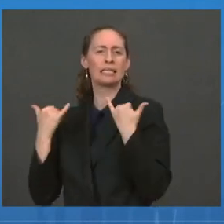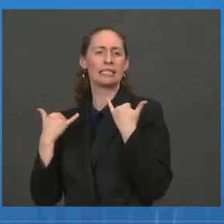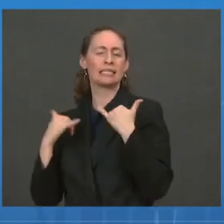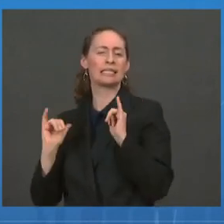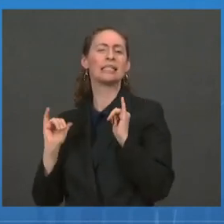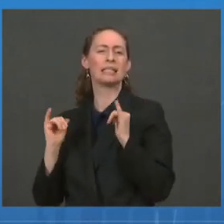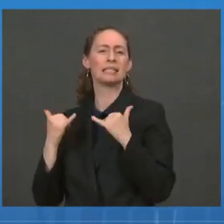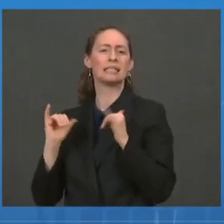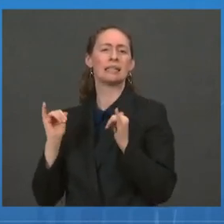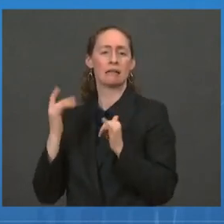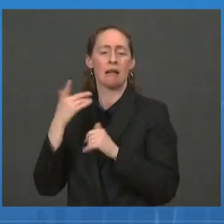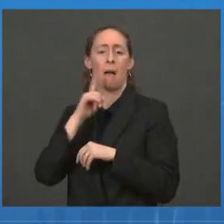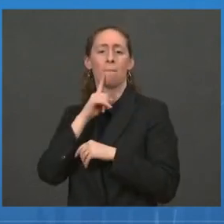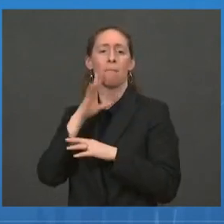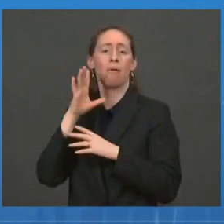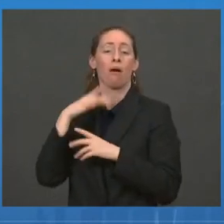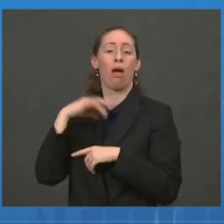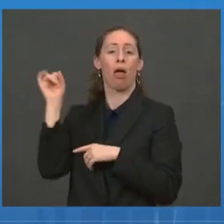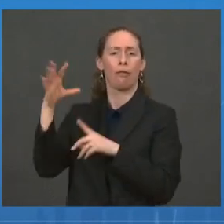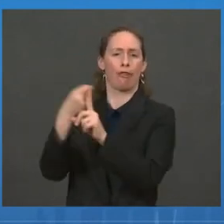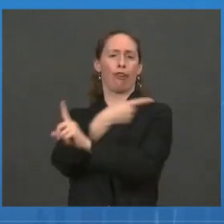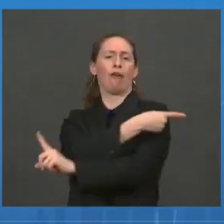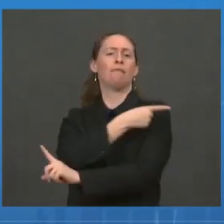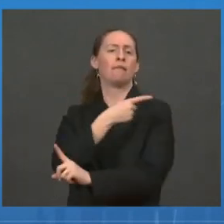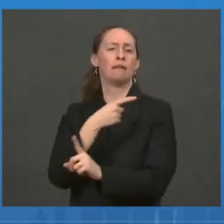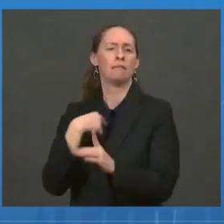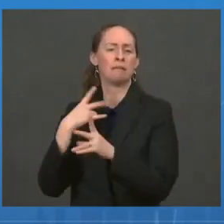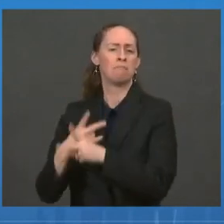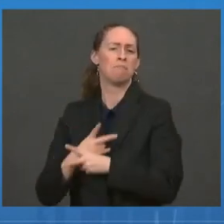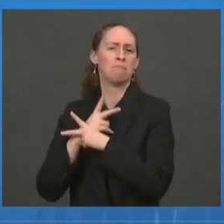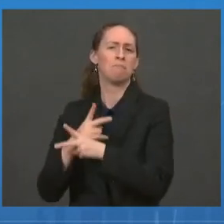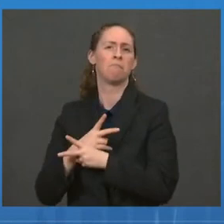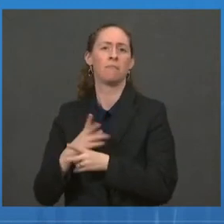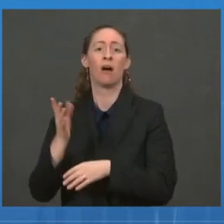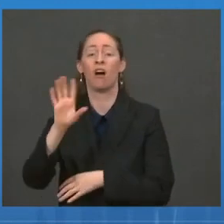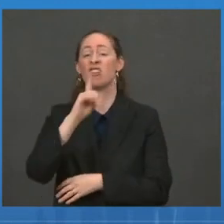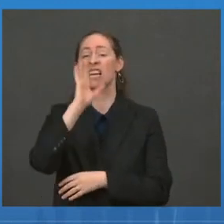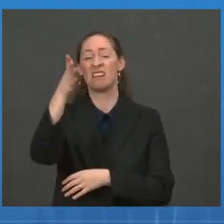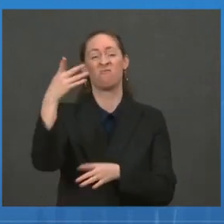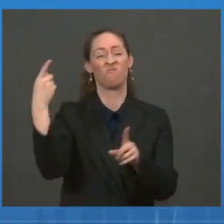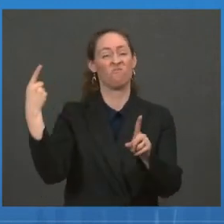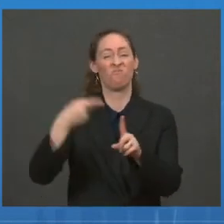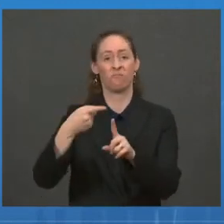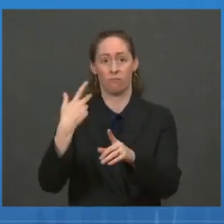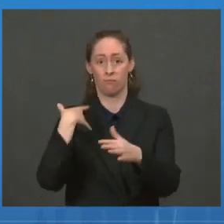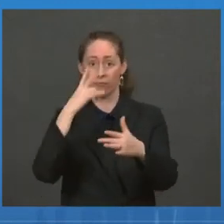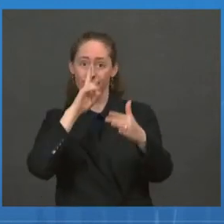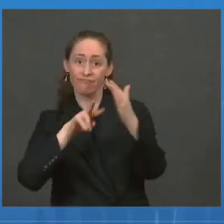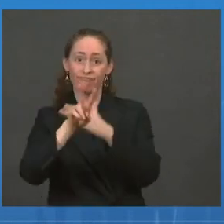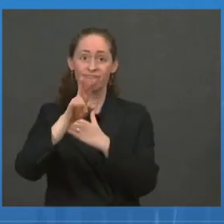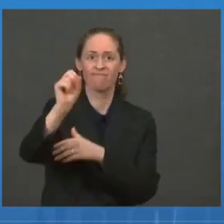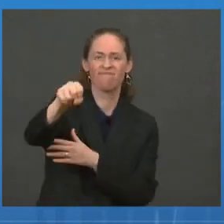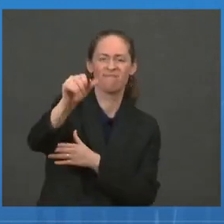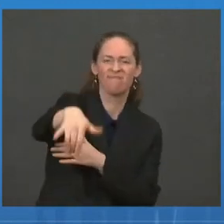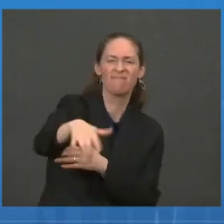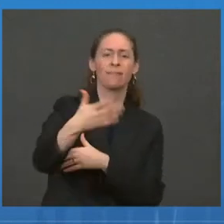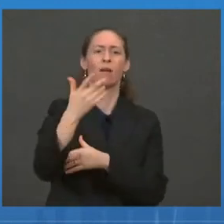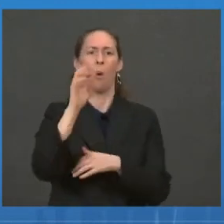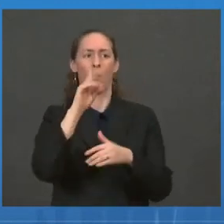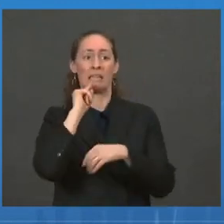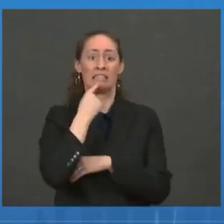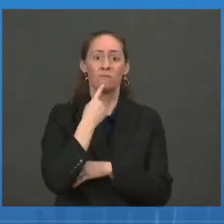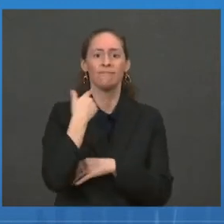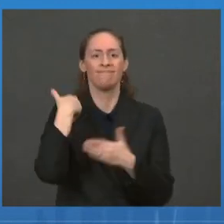too early to make a definitive prediction about what the severity is going to be we will know though because they are really looking at this very